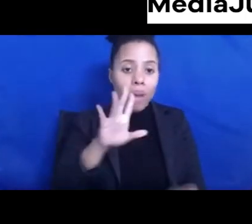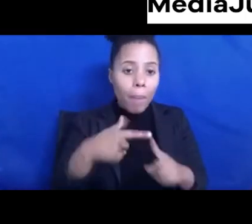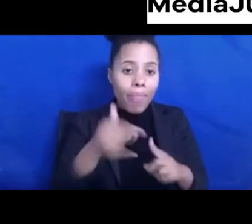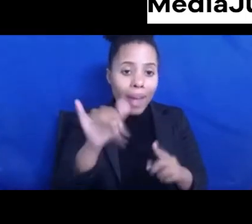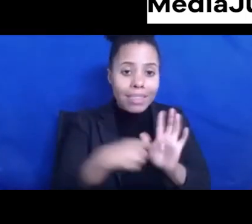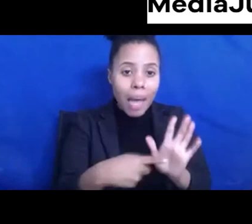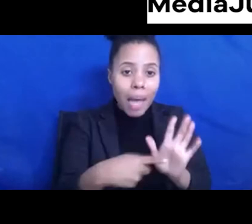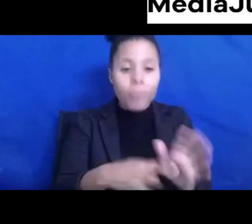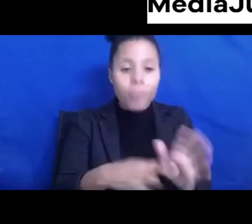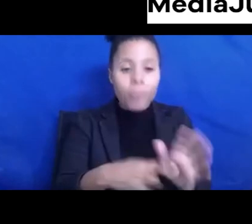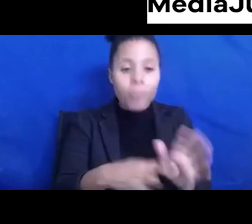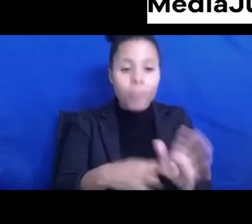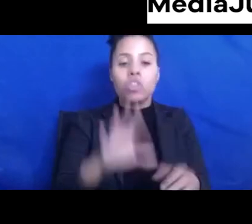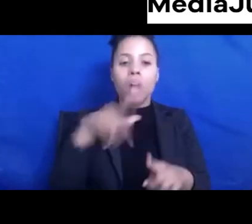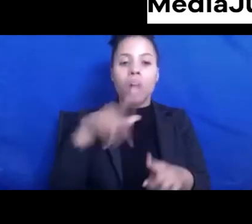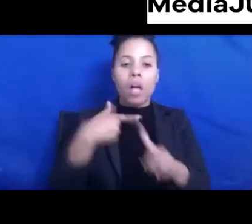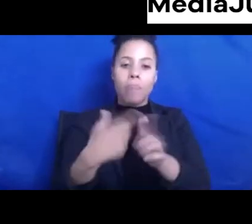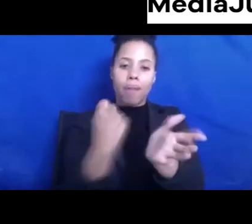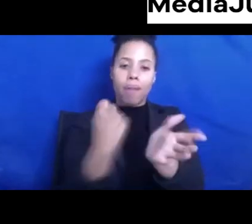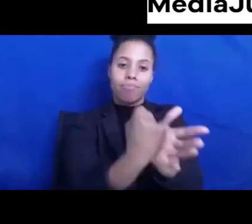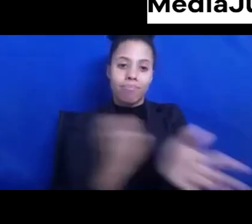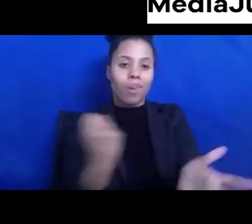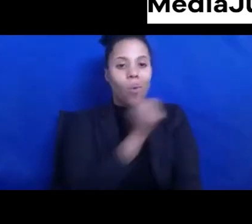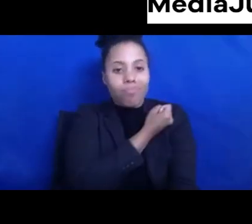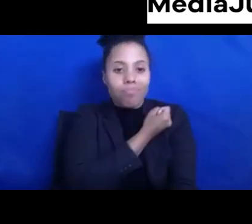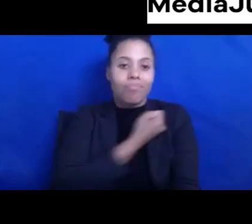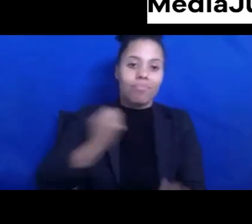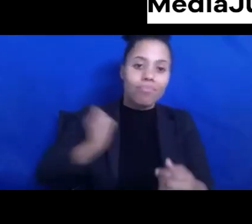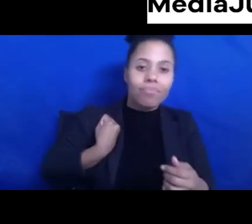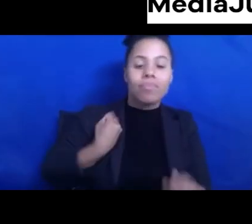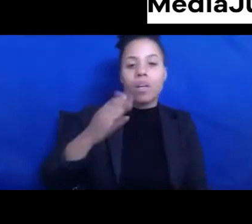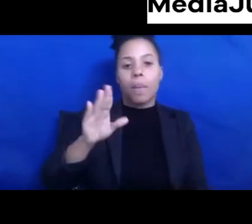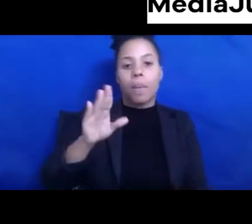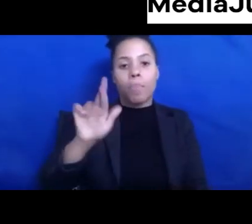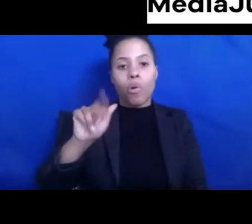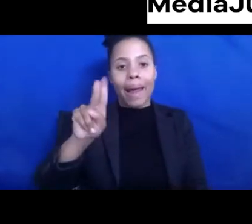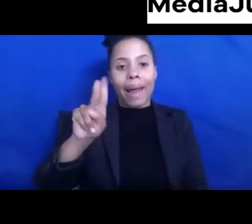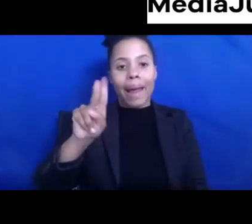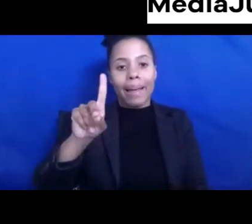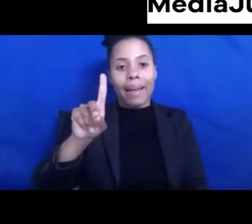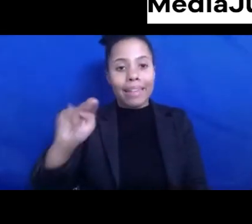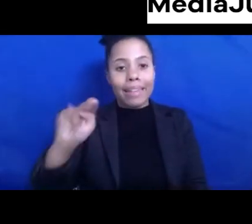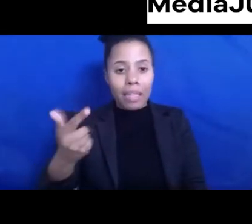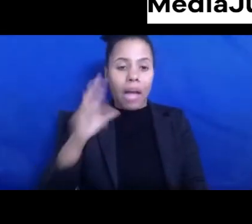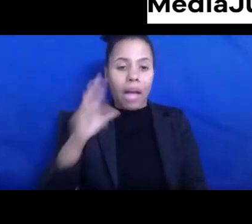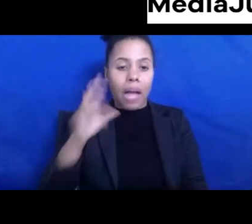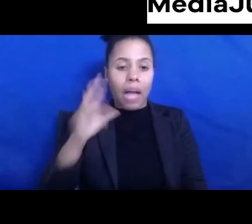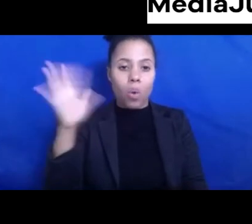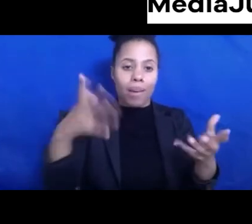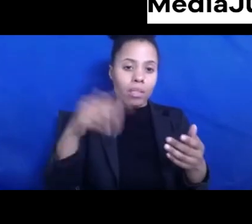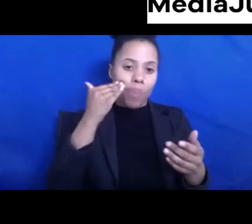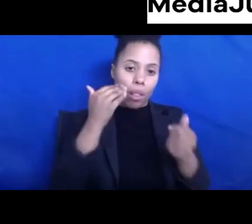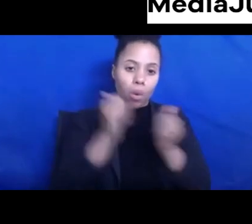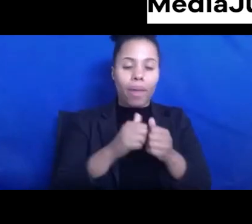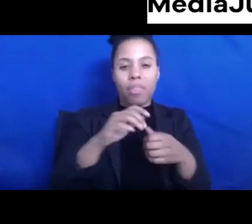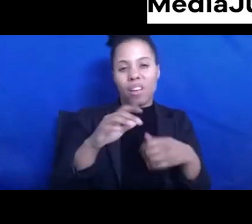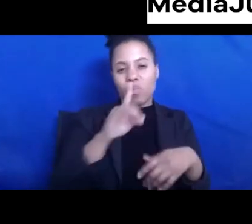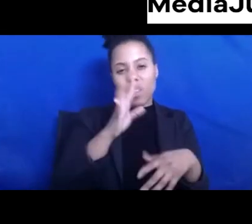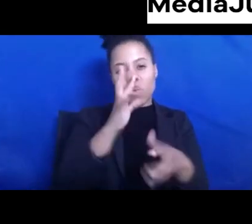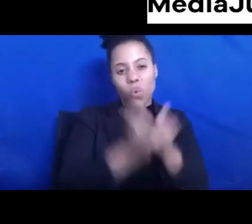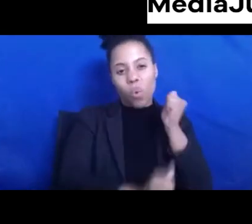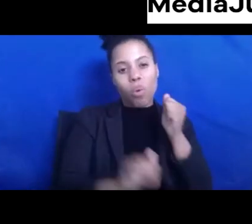so many of us, you know, are familiar with as a cruel practice of punishment. But she also makes